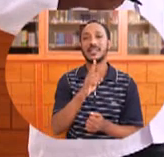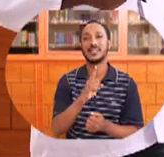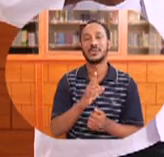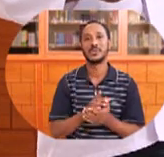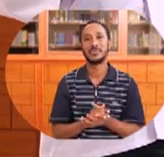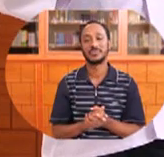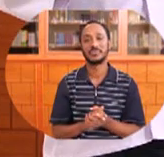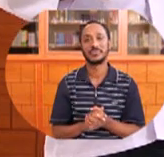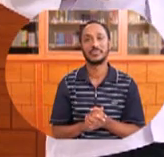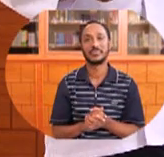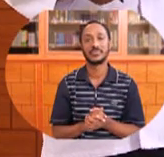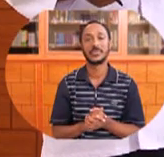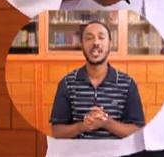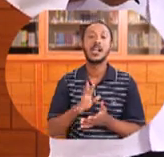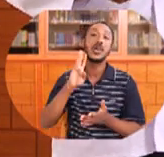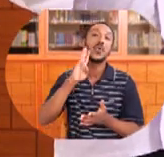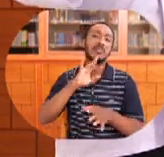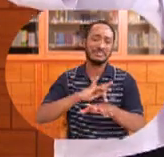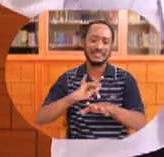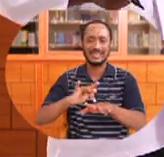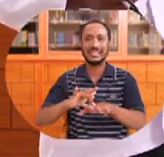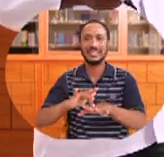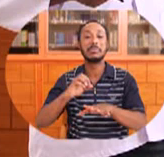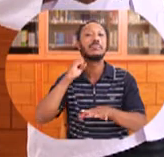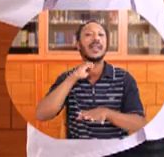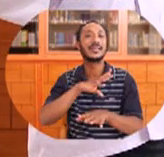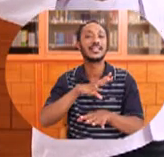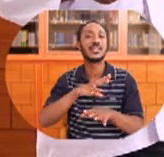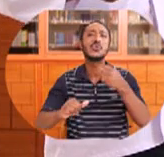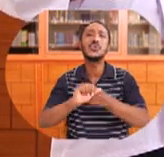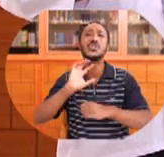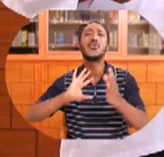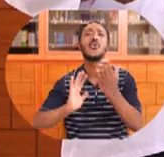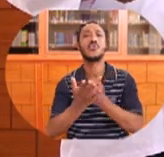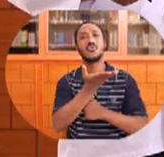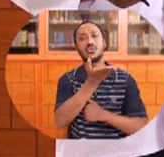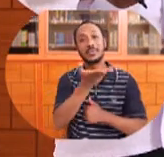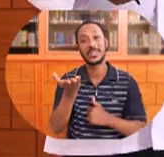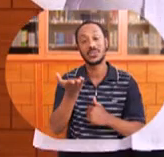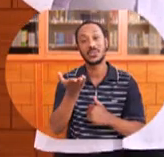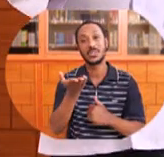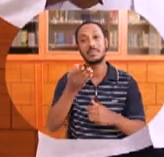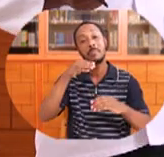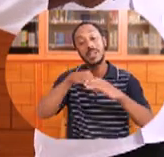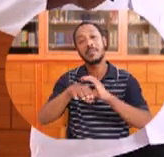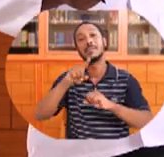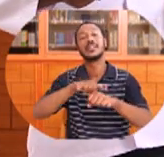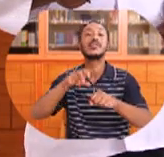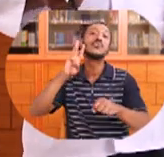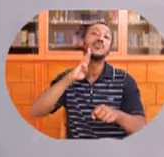water. The contamination of hazardous substances that are released into water